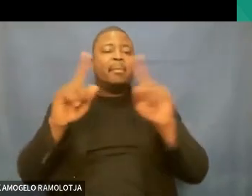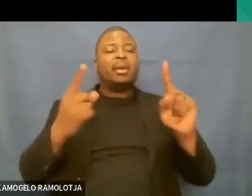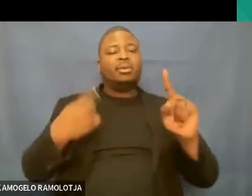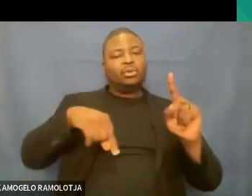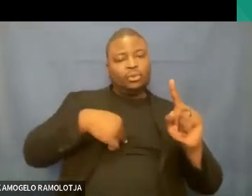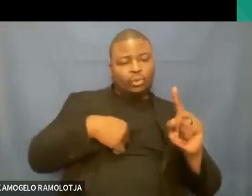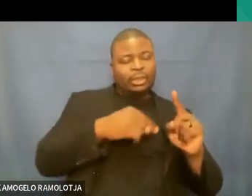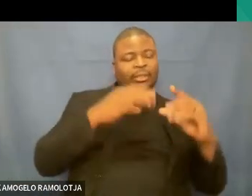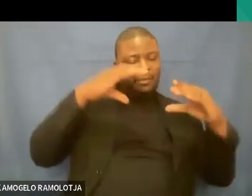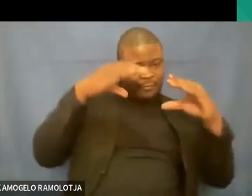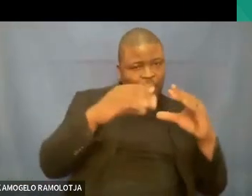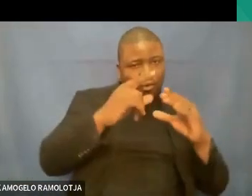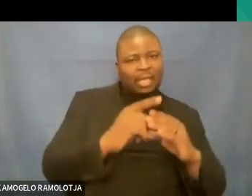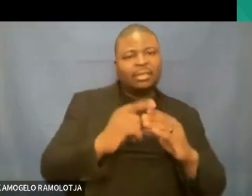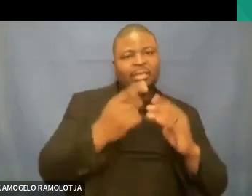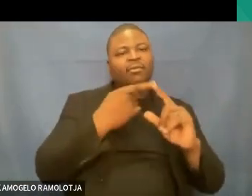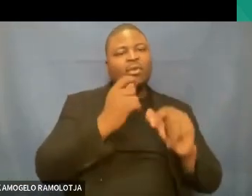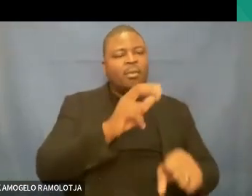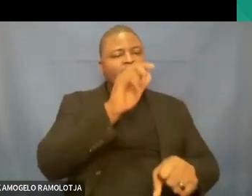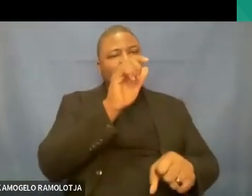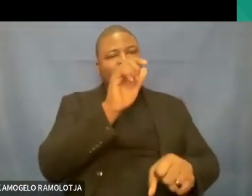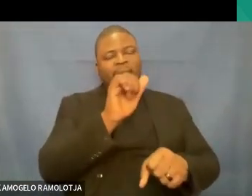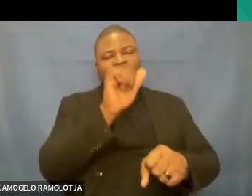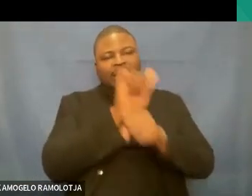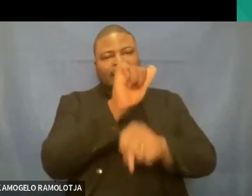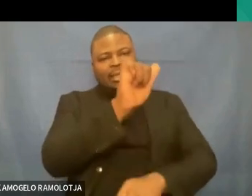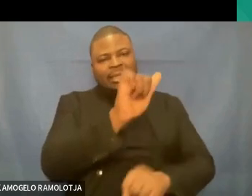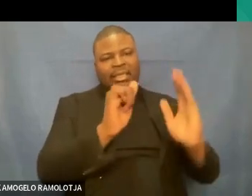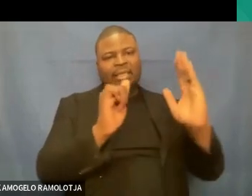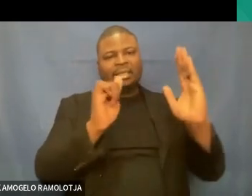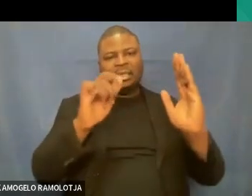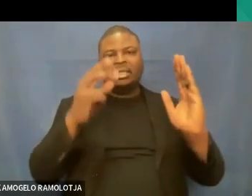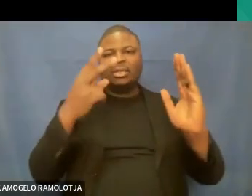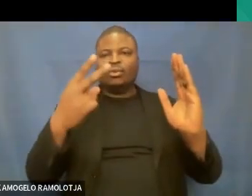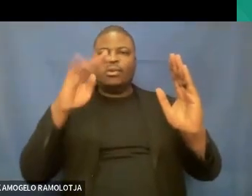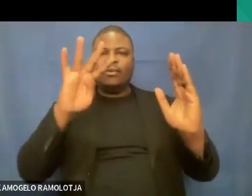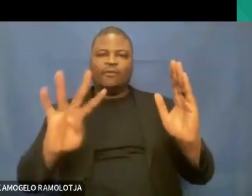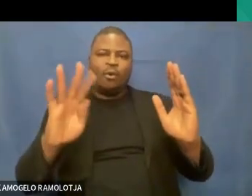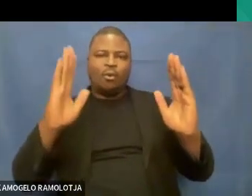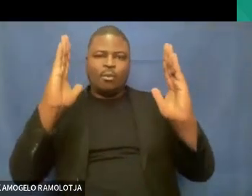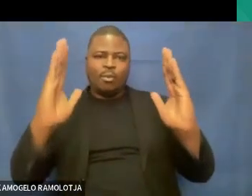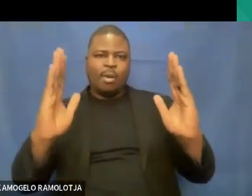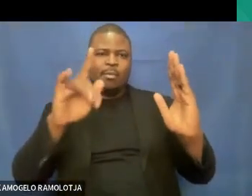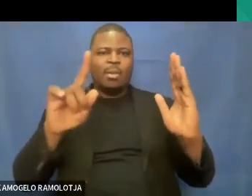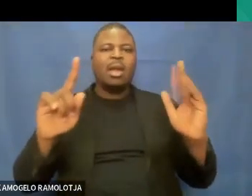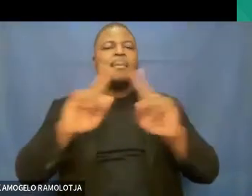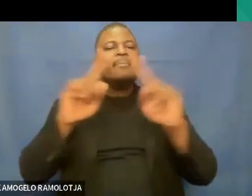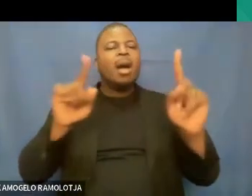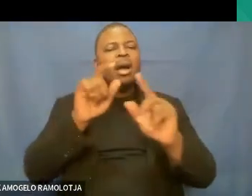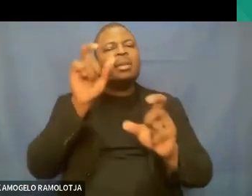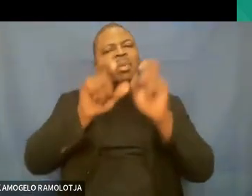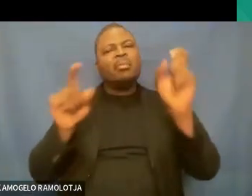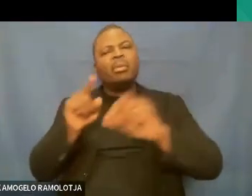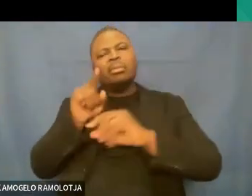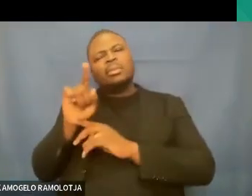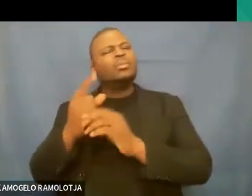16 to 24 age group. So what about those people within this age group who have not reported